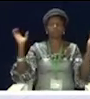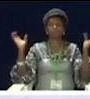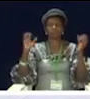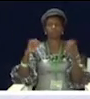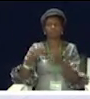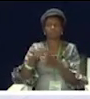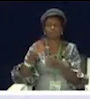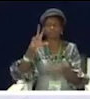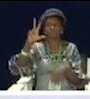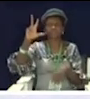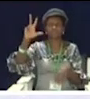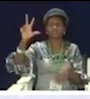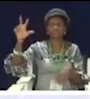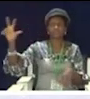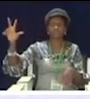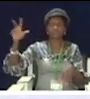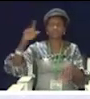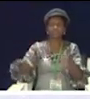Three times.